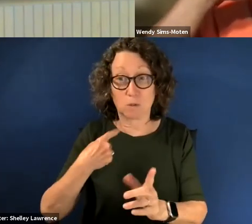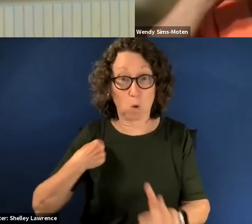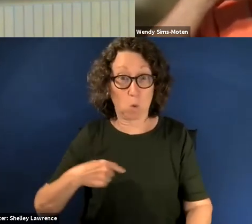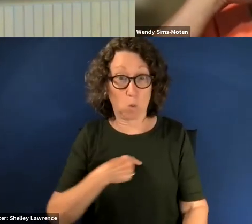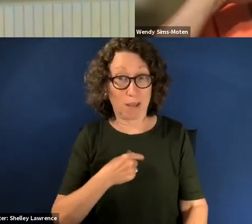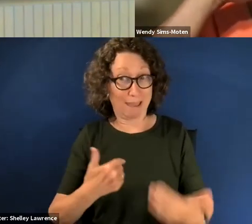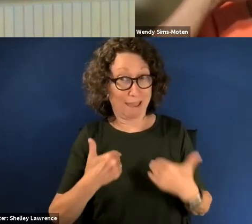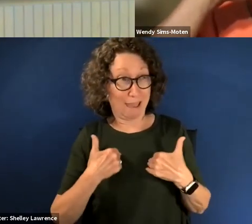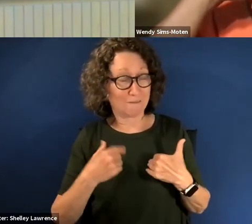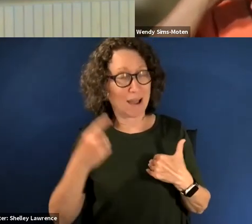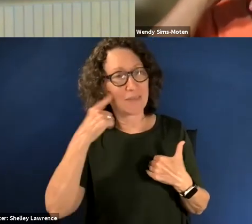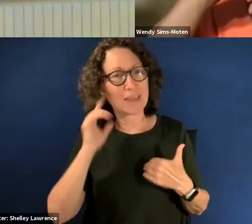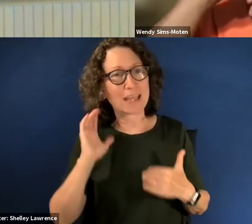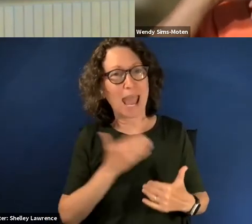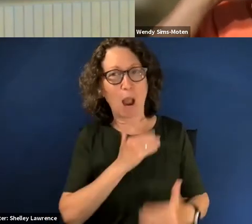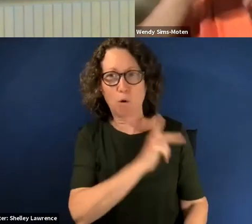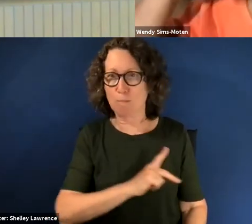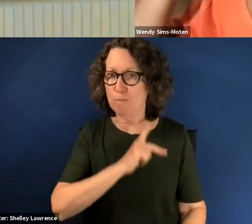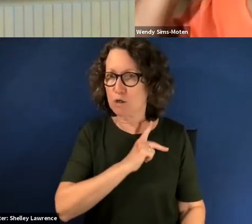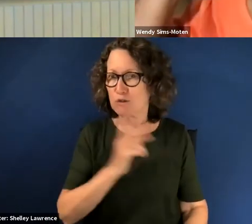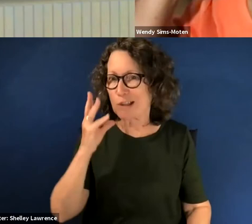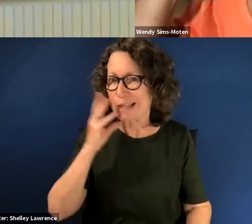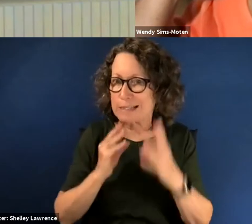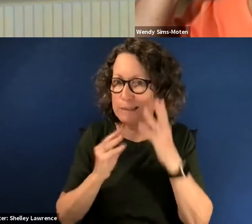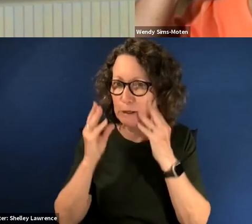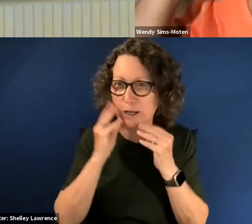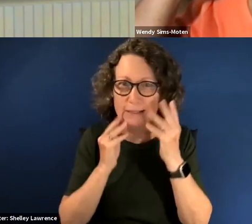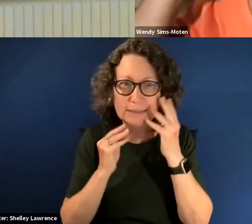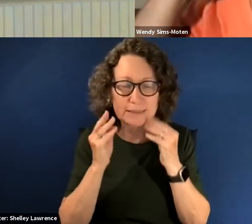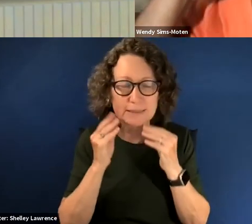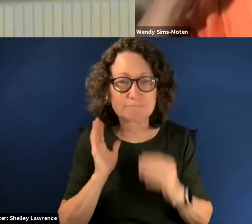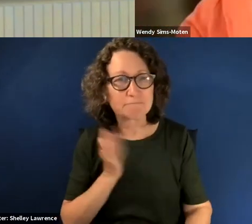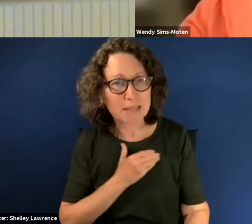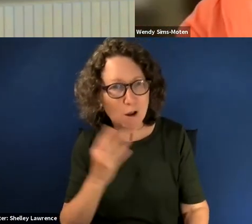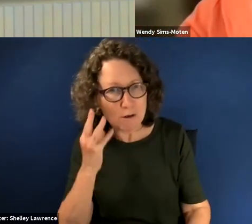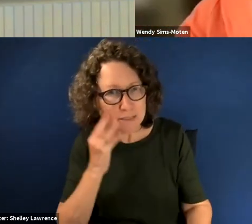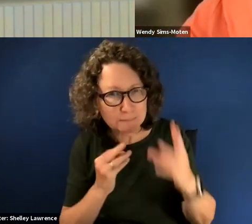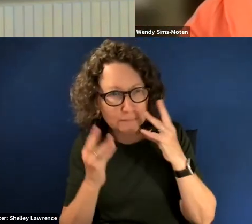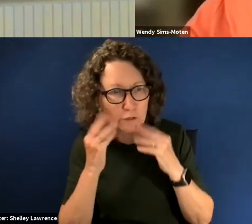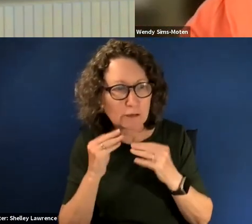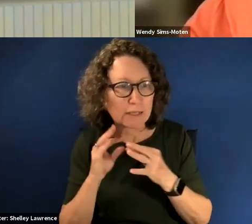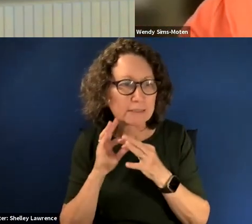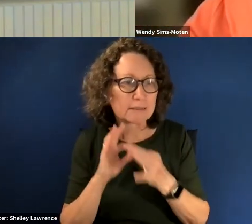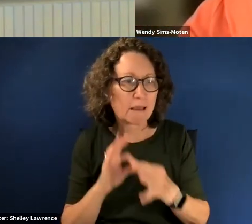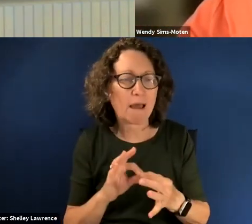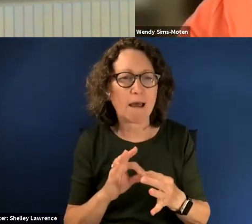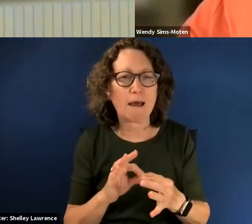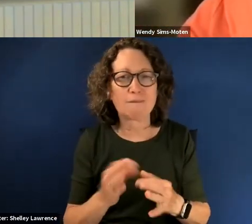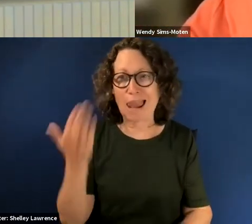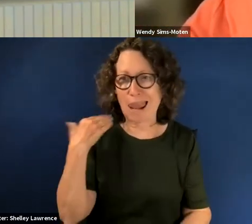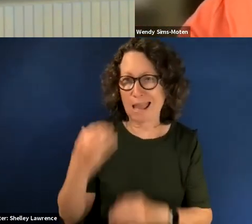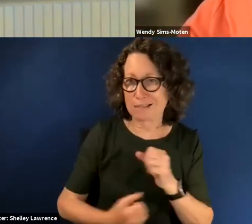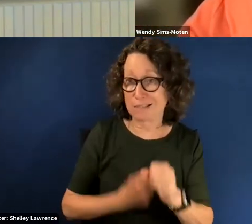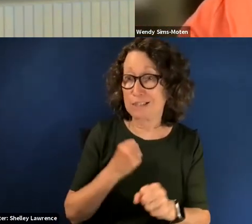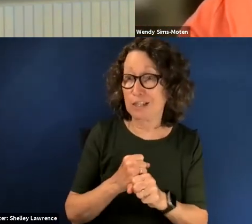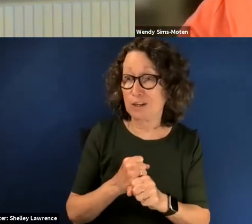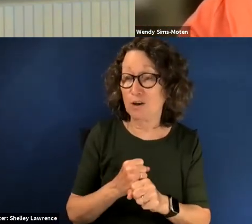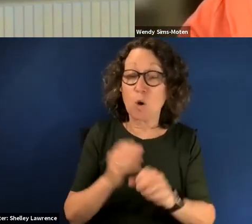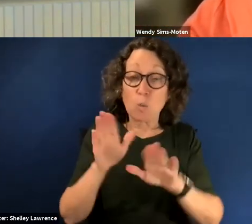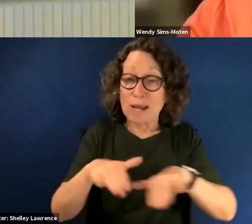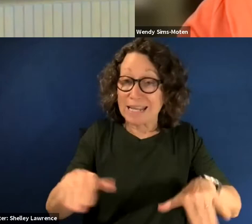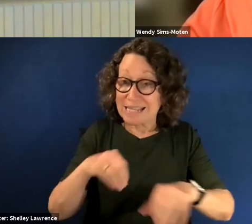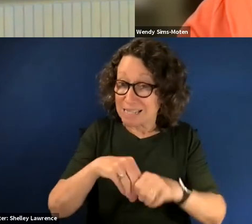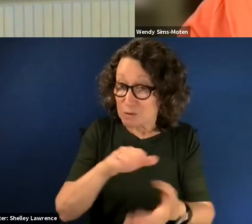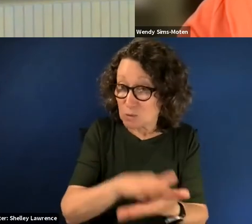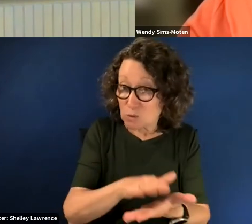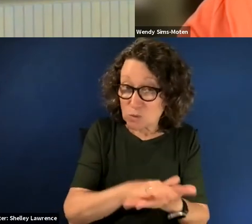I think it's our own personal experience. Our own personal experience of last year when kids were in